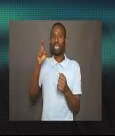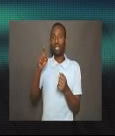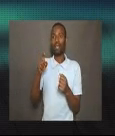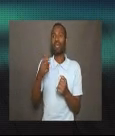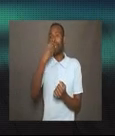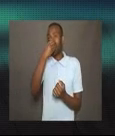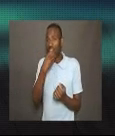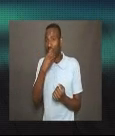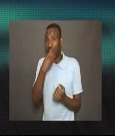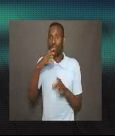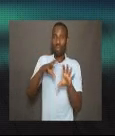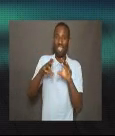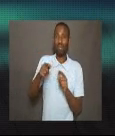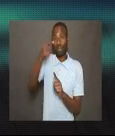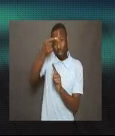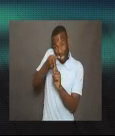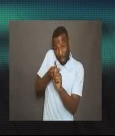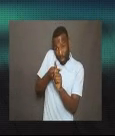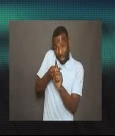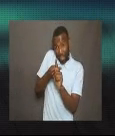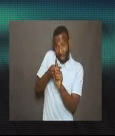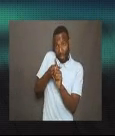means of temperature gradient.